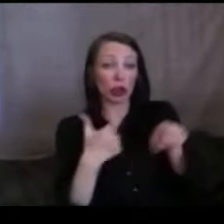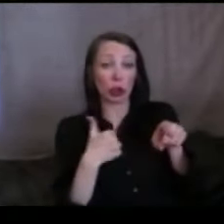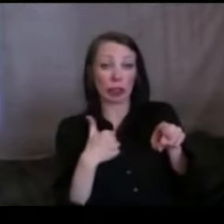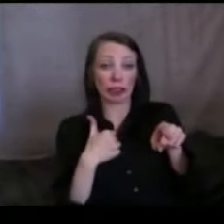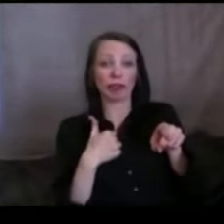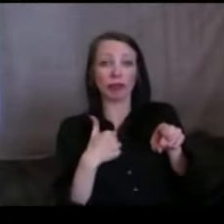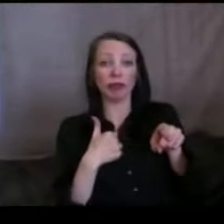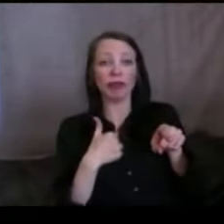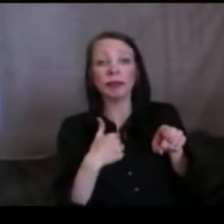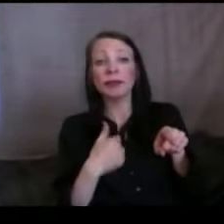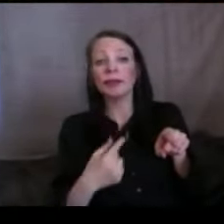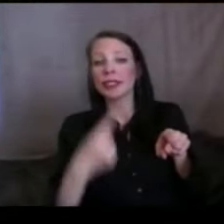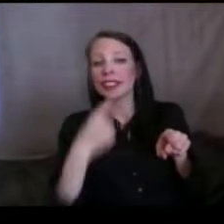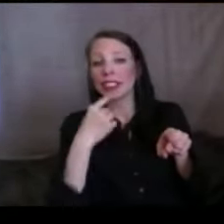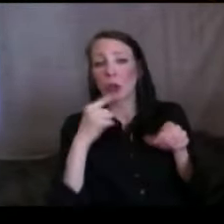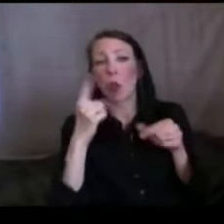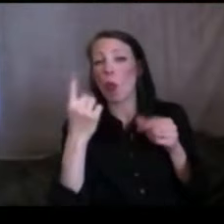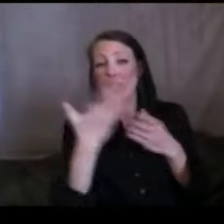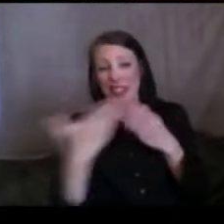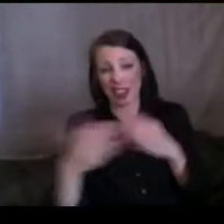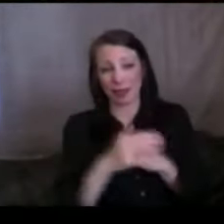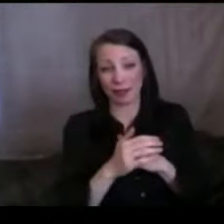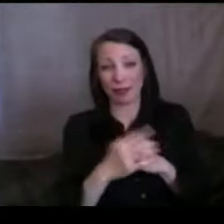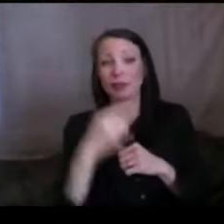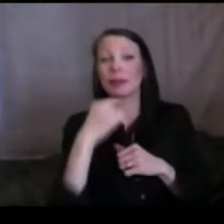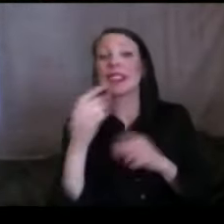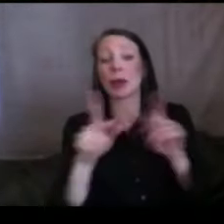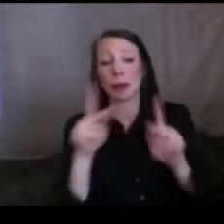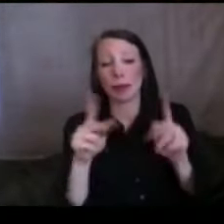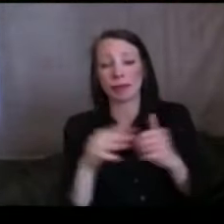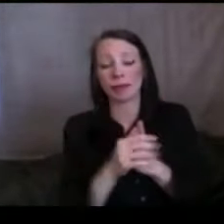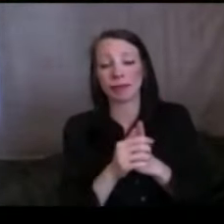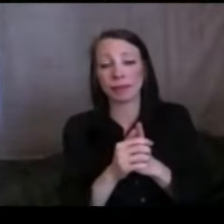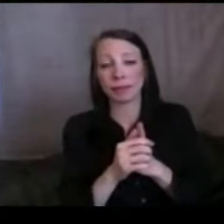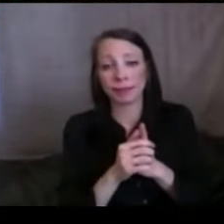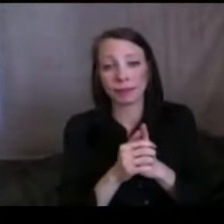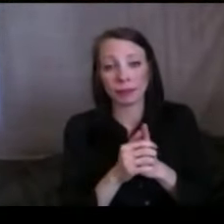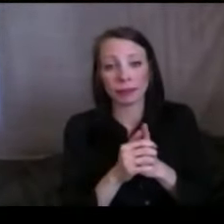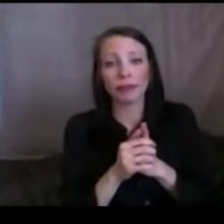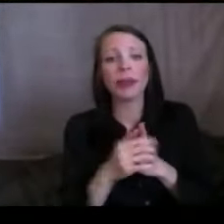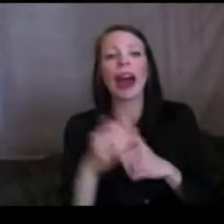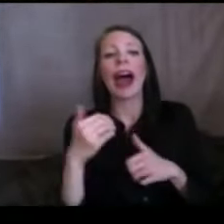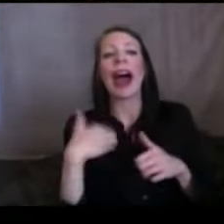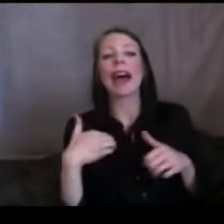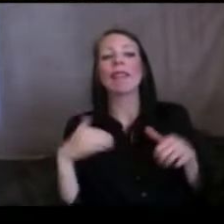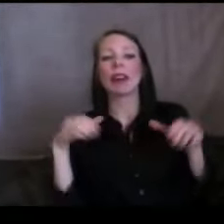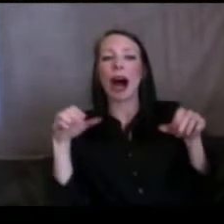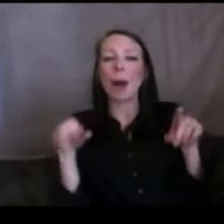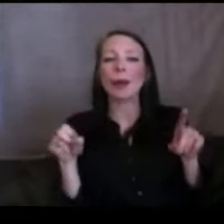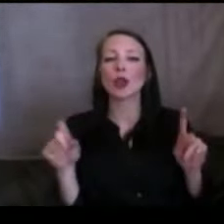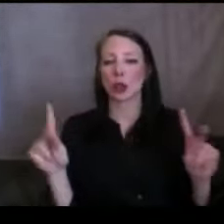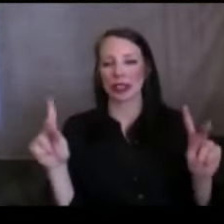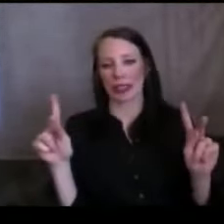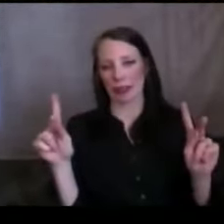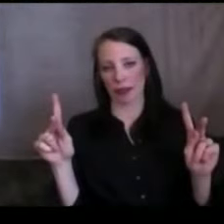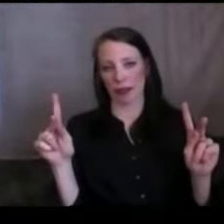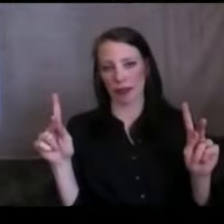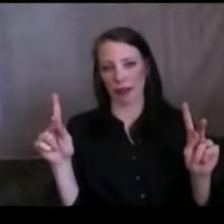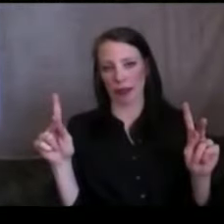guess. The one thing that I would tell people is, to give people an opportunity, right? Take them for who they